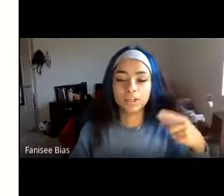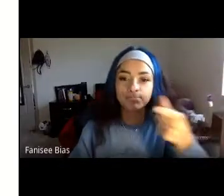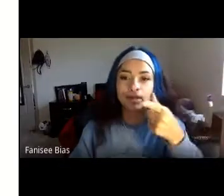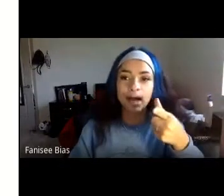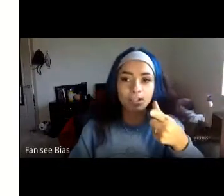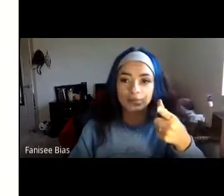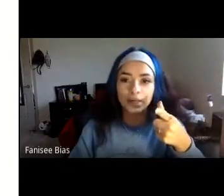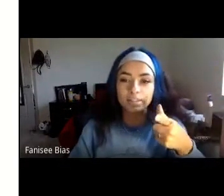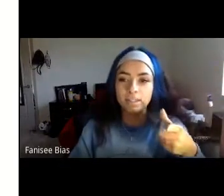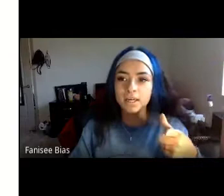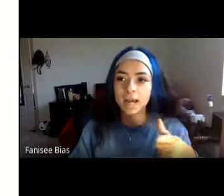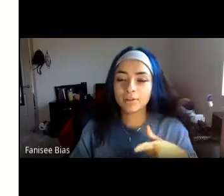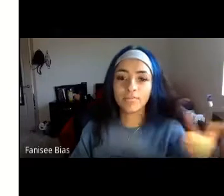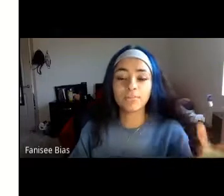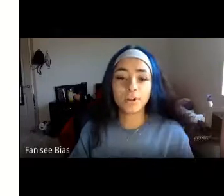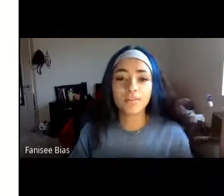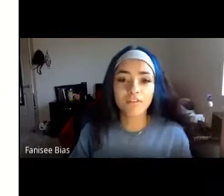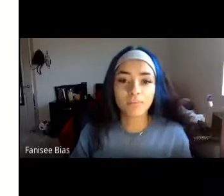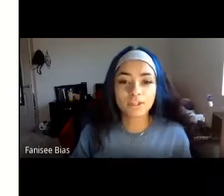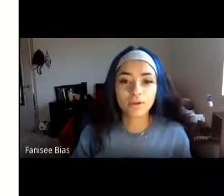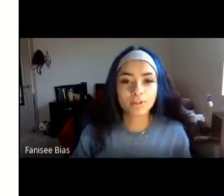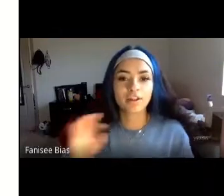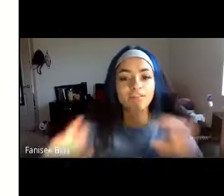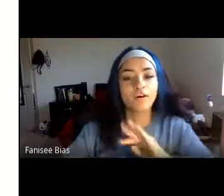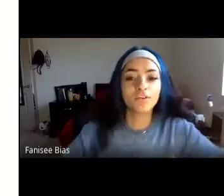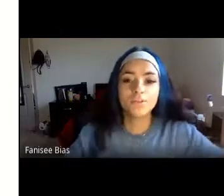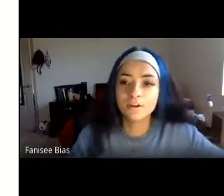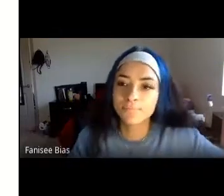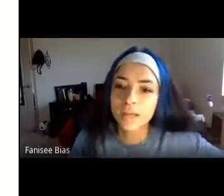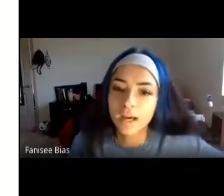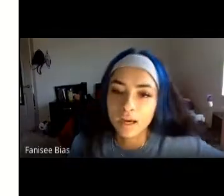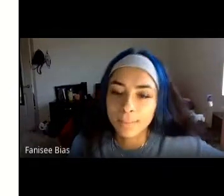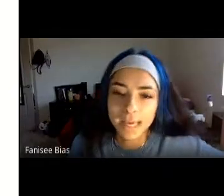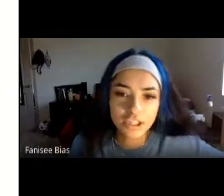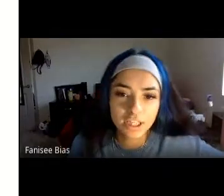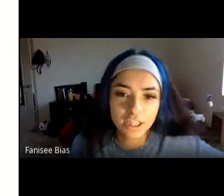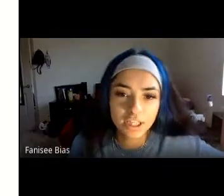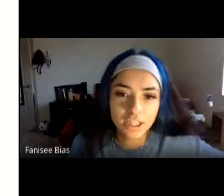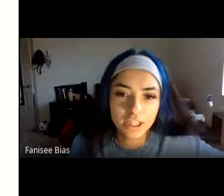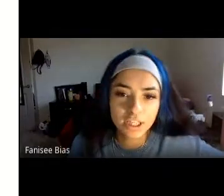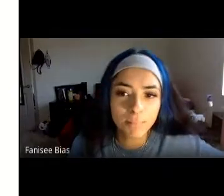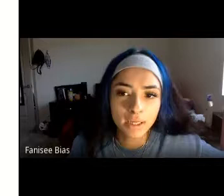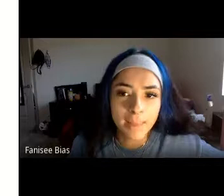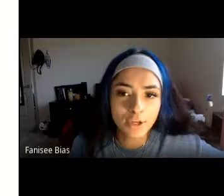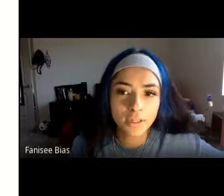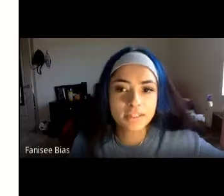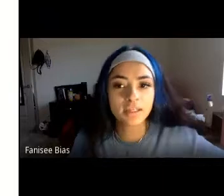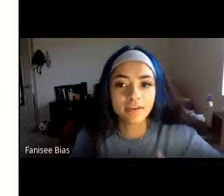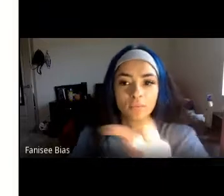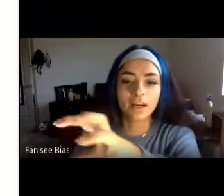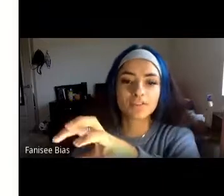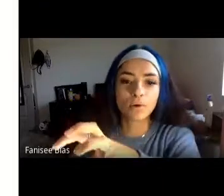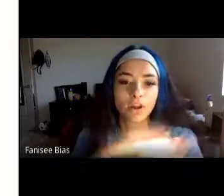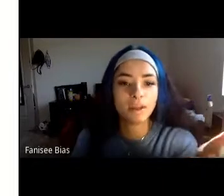that. I'm gonna pin that just because I'm a little bit familiar with the alphabet, so I'm just gonna like follow you though. But yeah, just letting y'all know, or you can unpin it and then